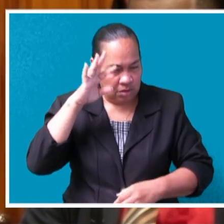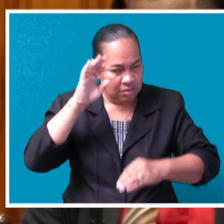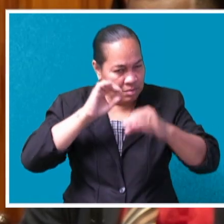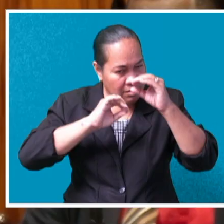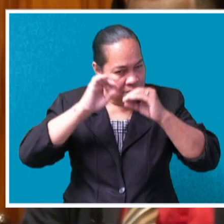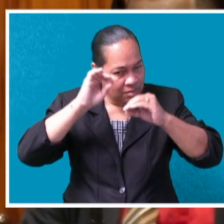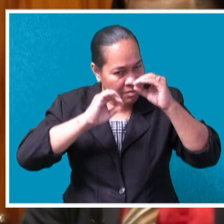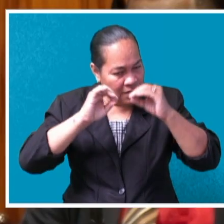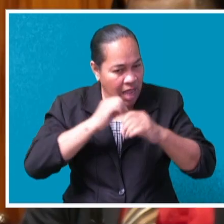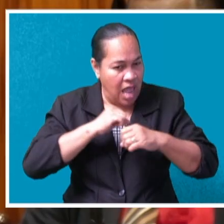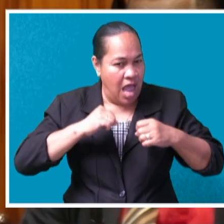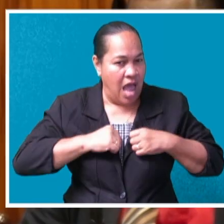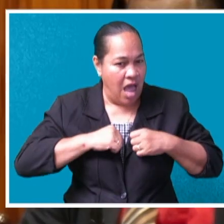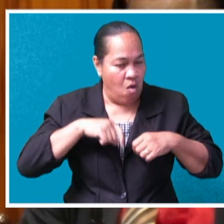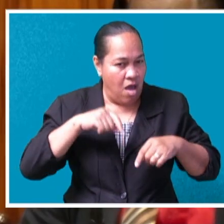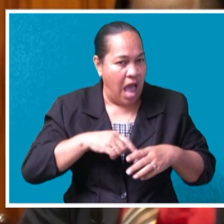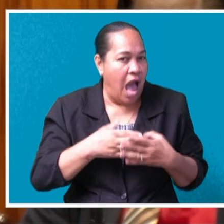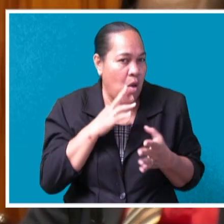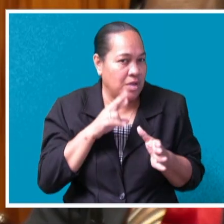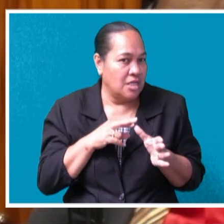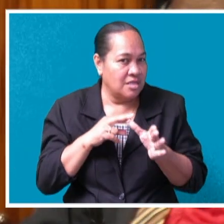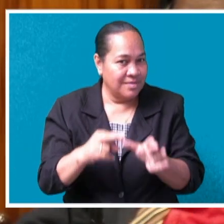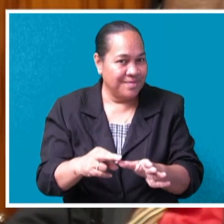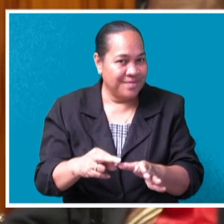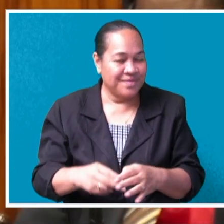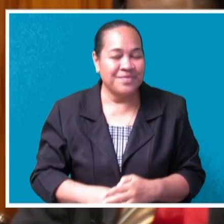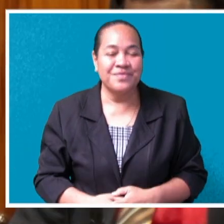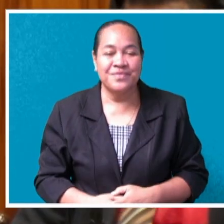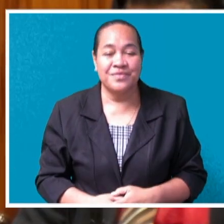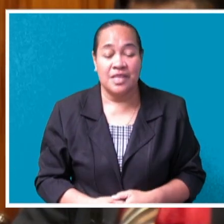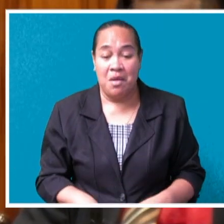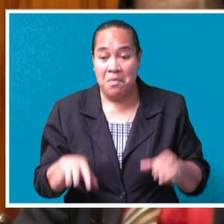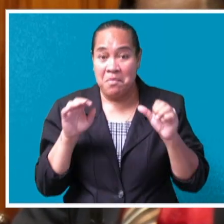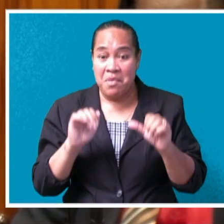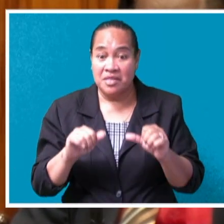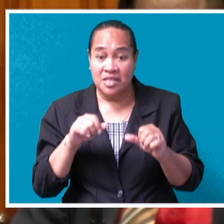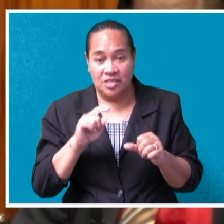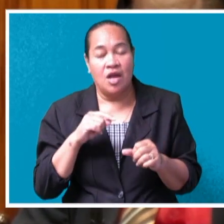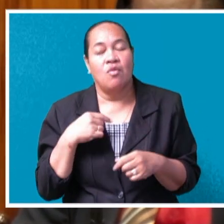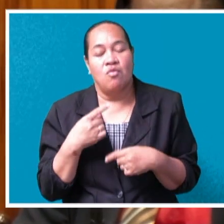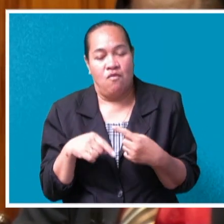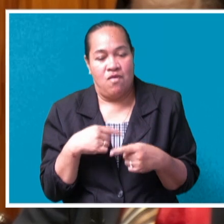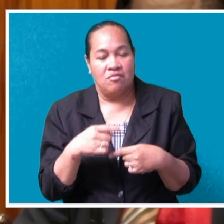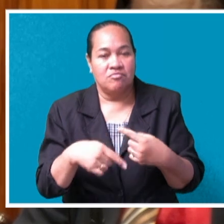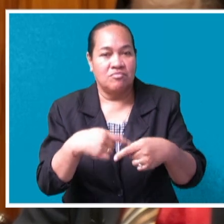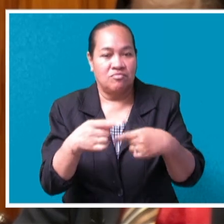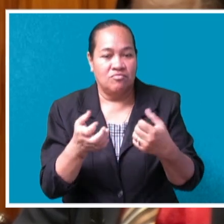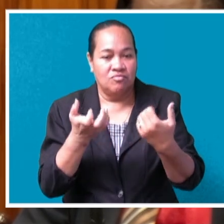how institutions would respond. The Presidency provided continuity and